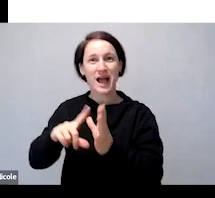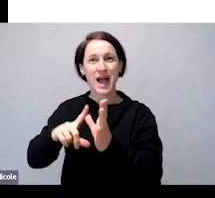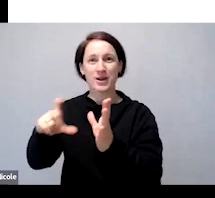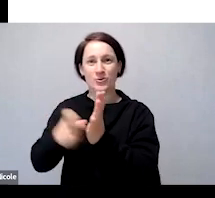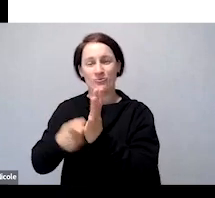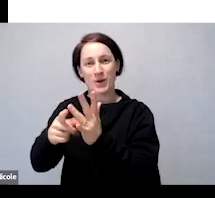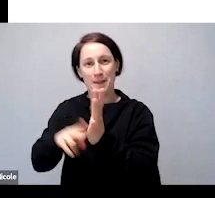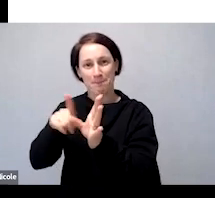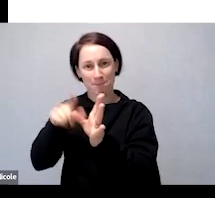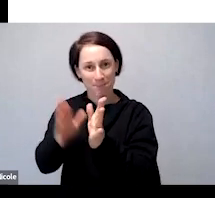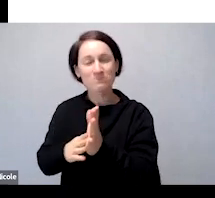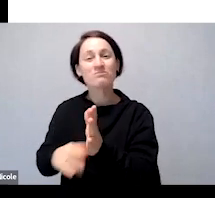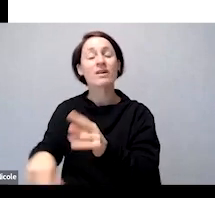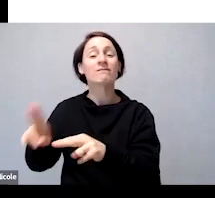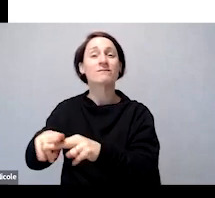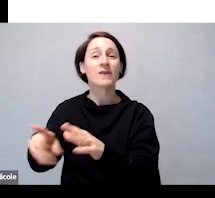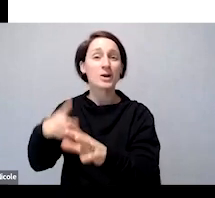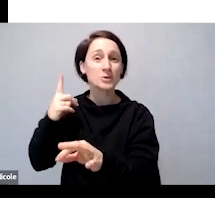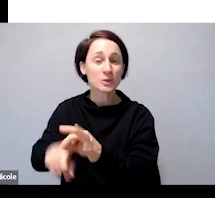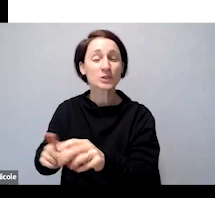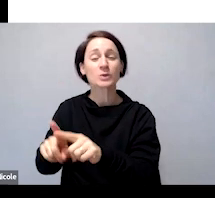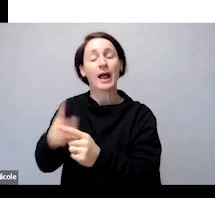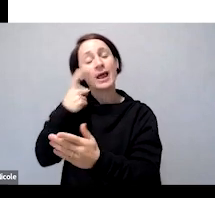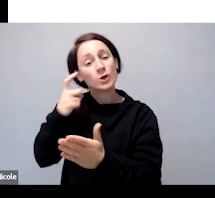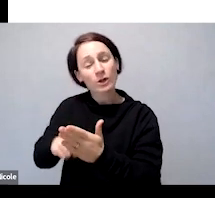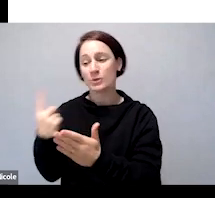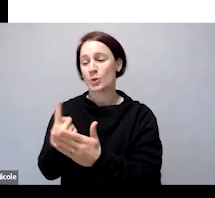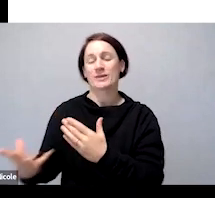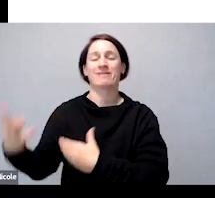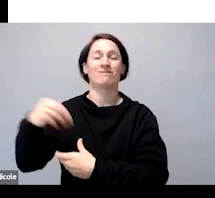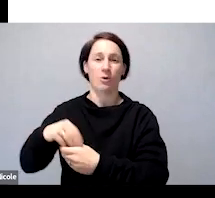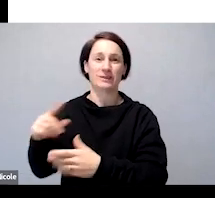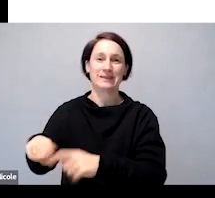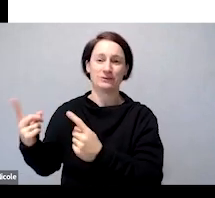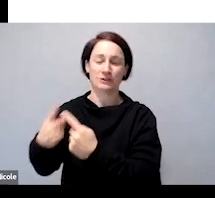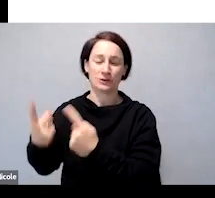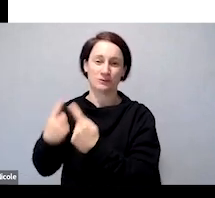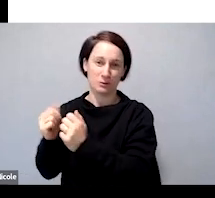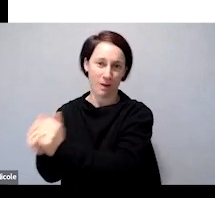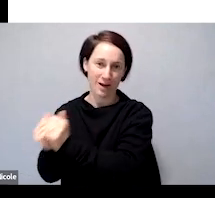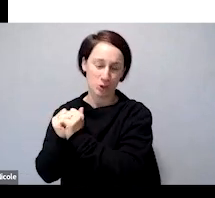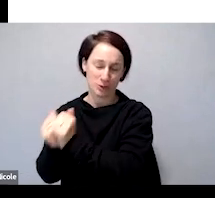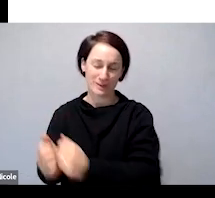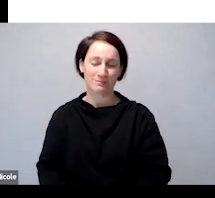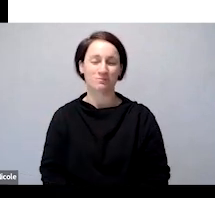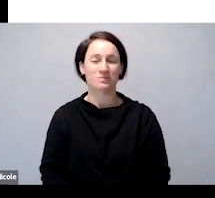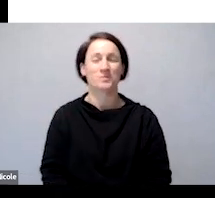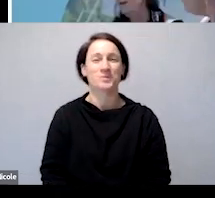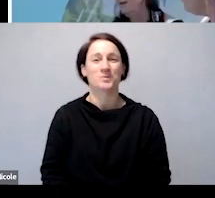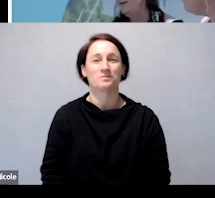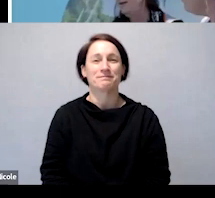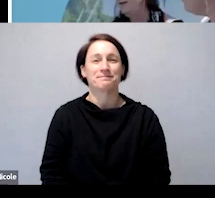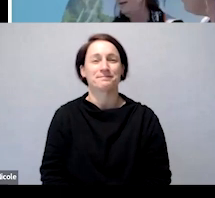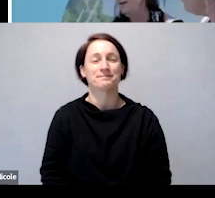importantly, perhaps, a long acknowledgement of all of the collaborations and partnerships that have gone into building this framework for action. Next slide,